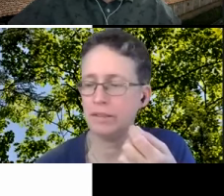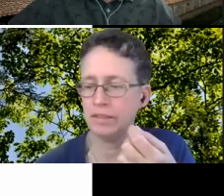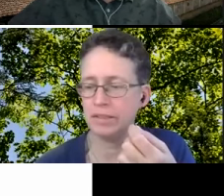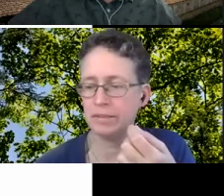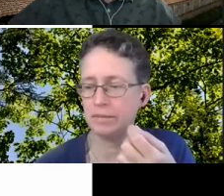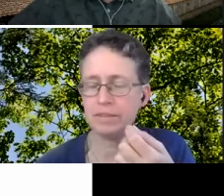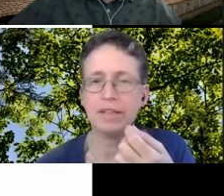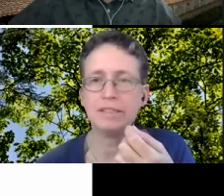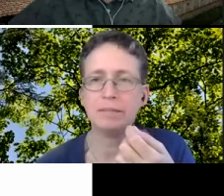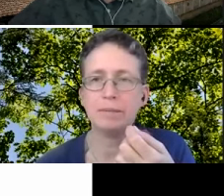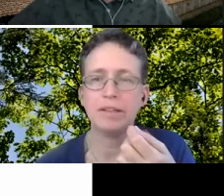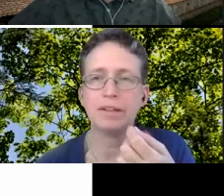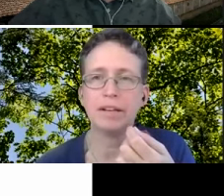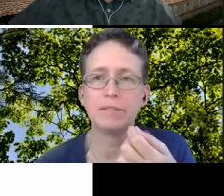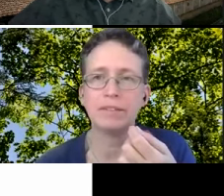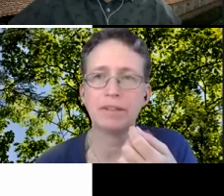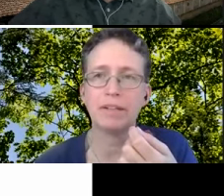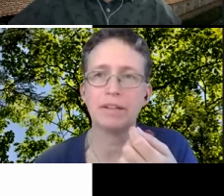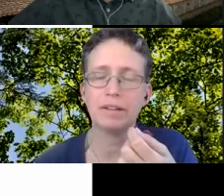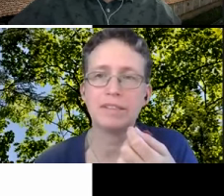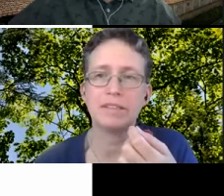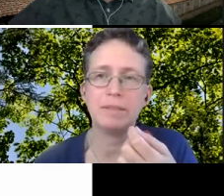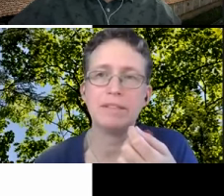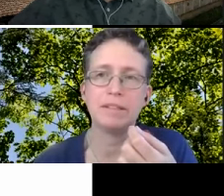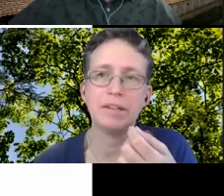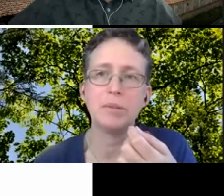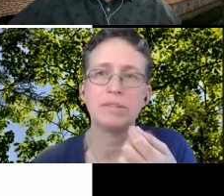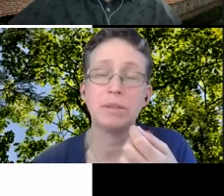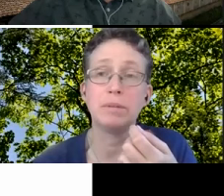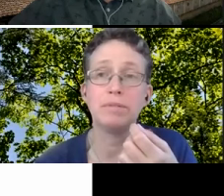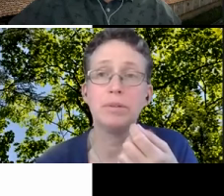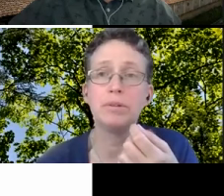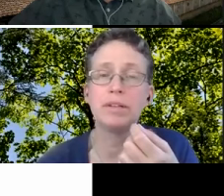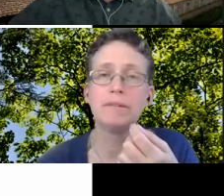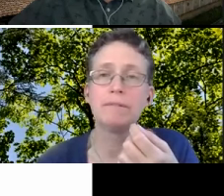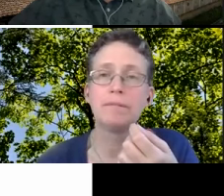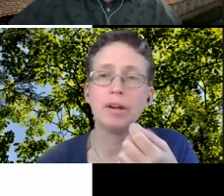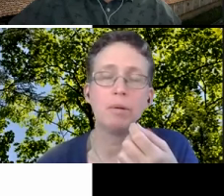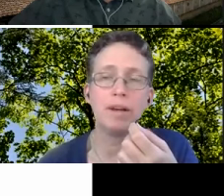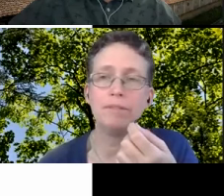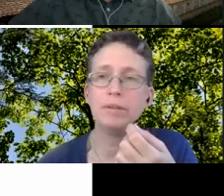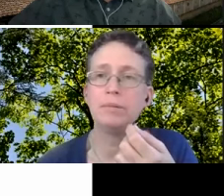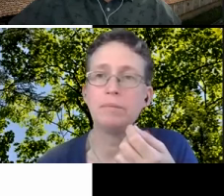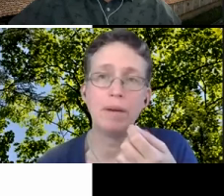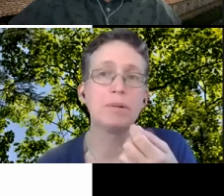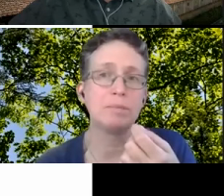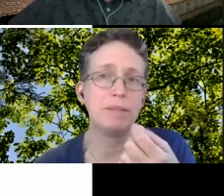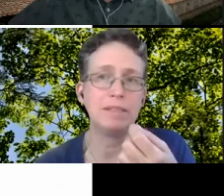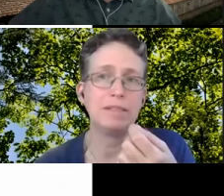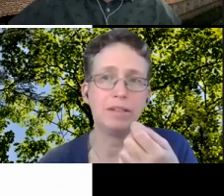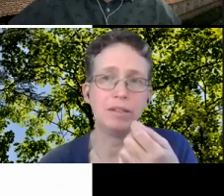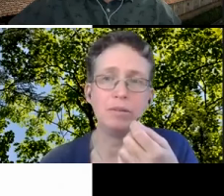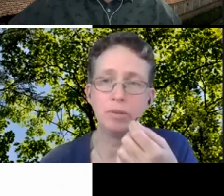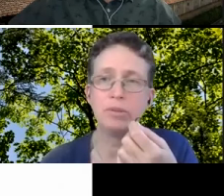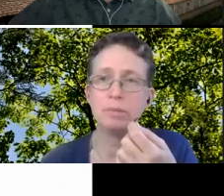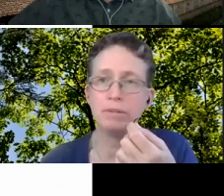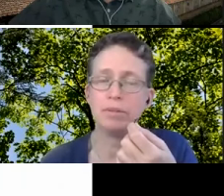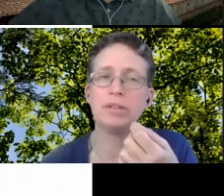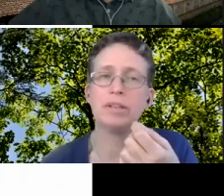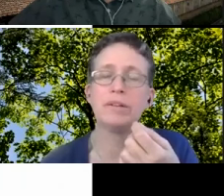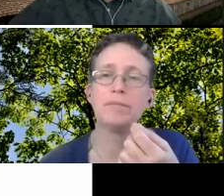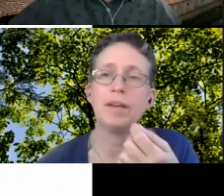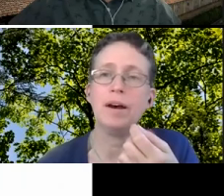so there's this studies that have been done on lots of different kinds of species and their use of human food. There are quite a few mammal species that use